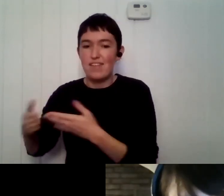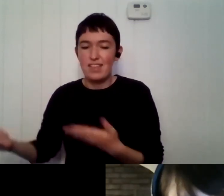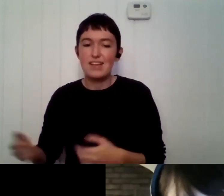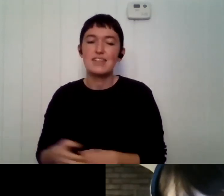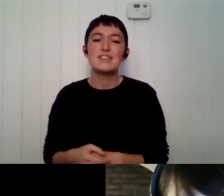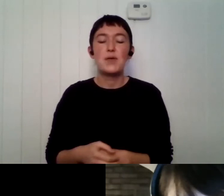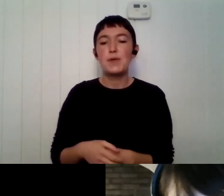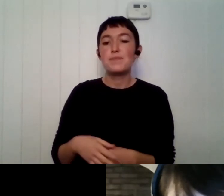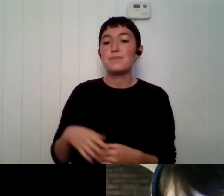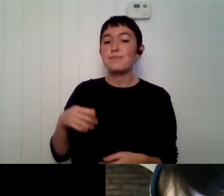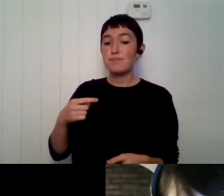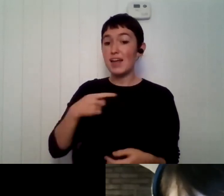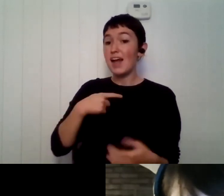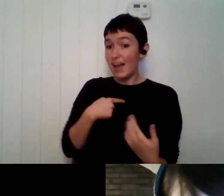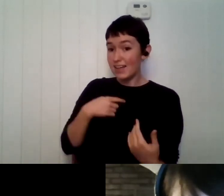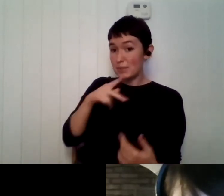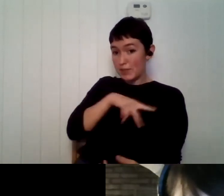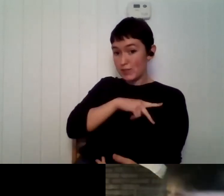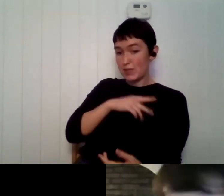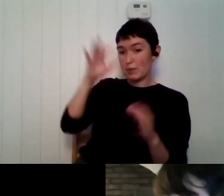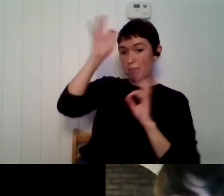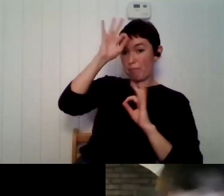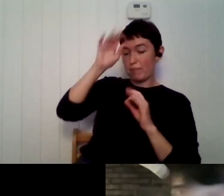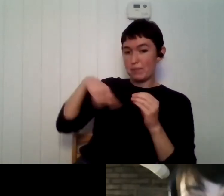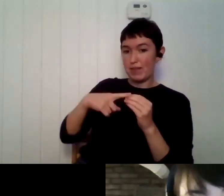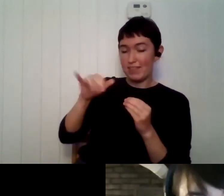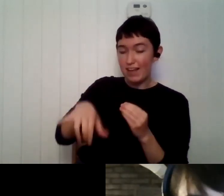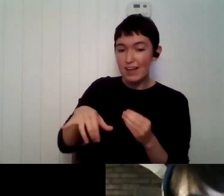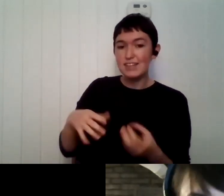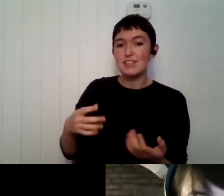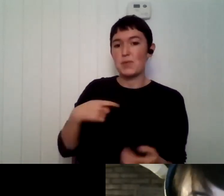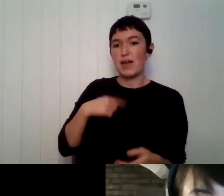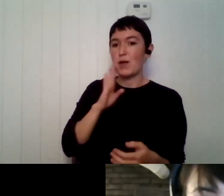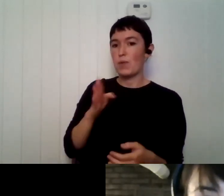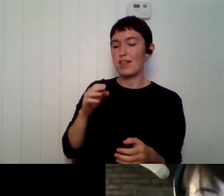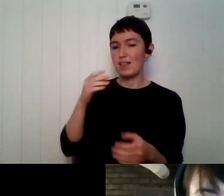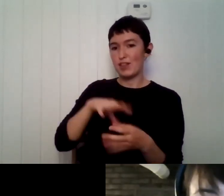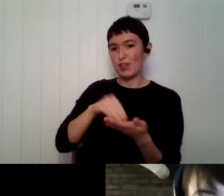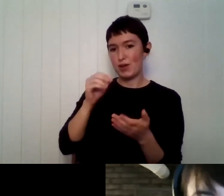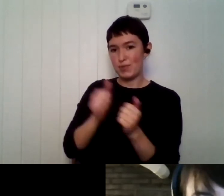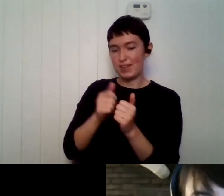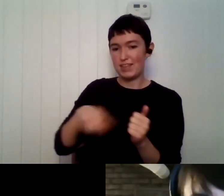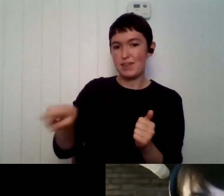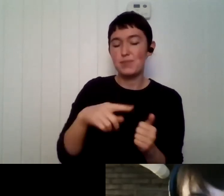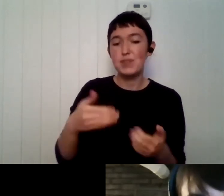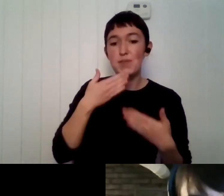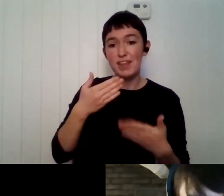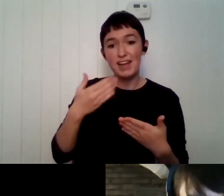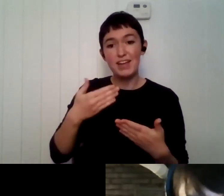anything. So I'll be learning right along with you for space-time. So we'll see you then. Thank you again, everyone, for coming.